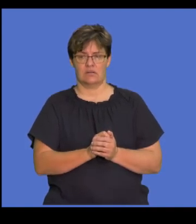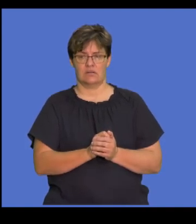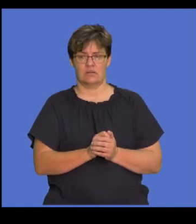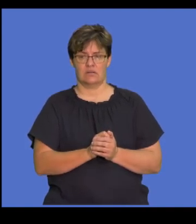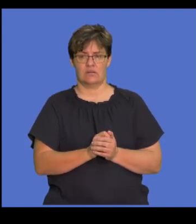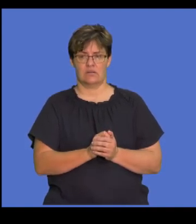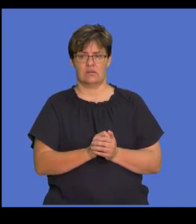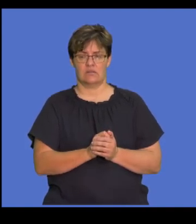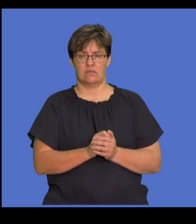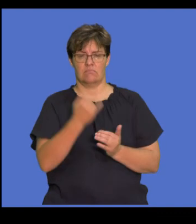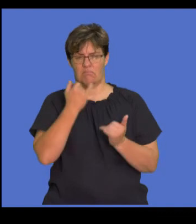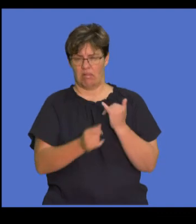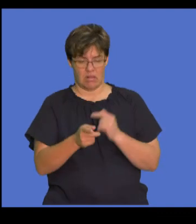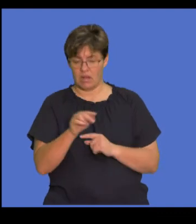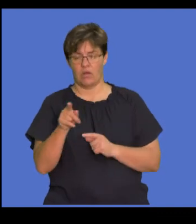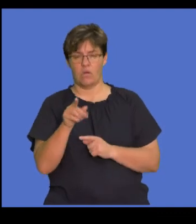not that.